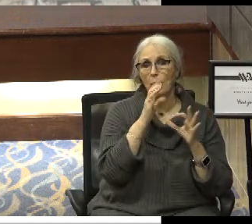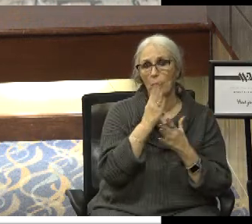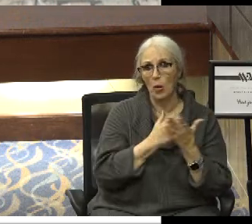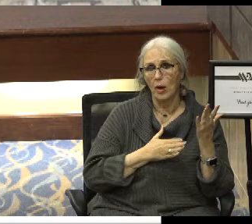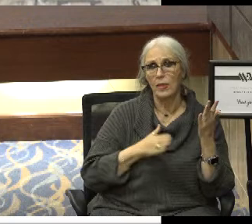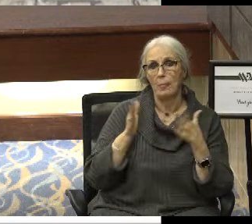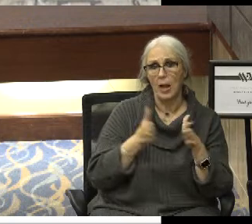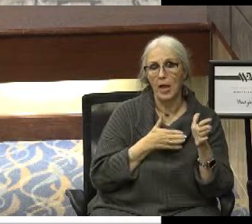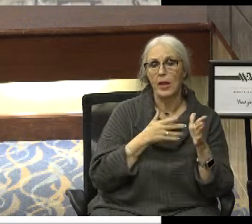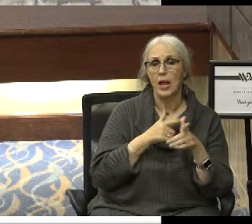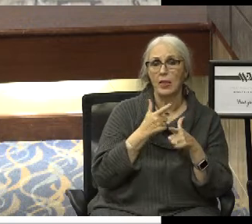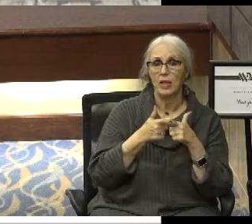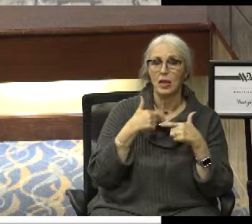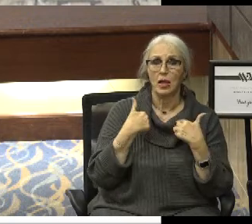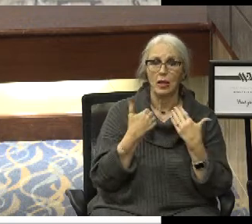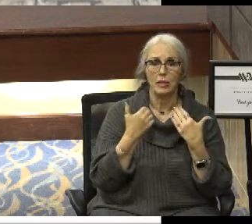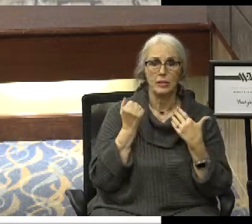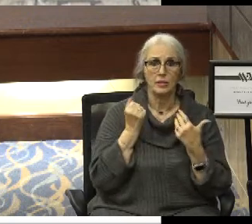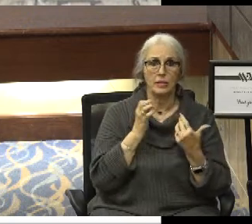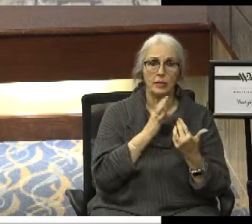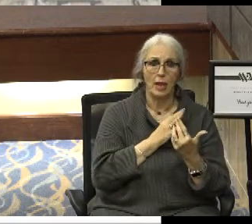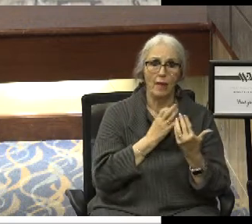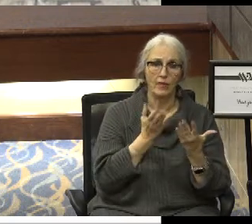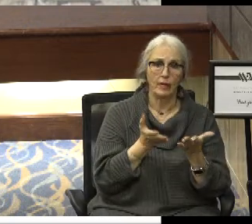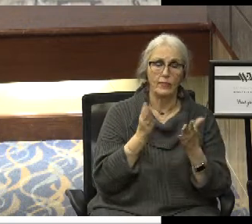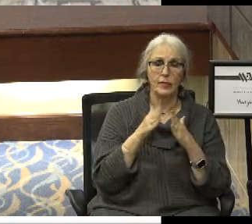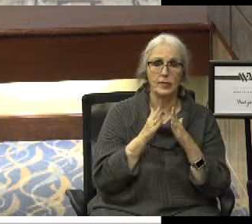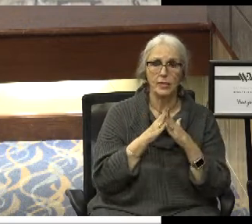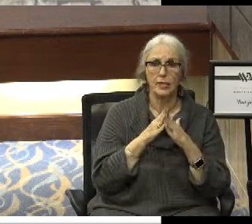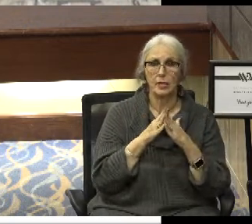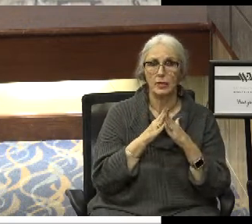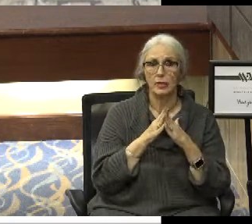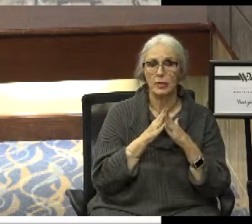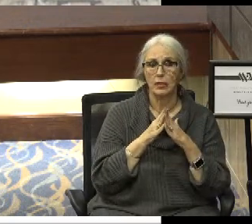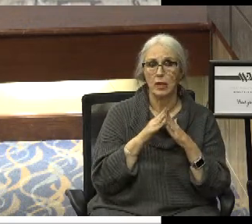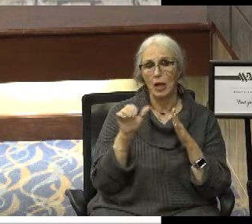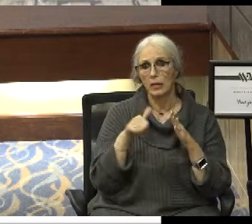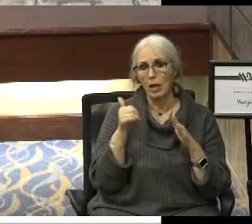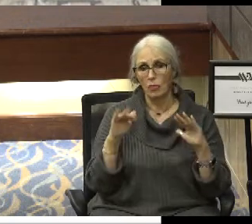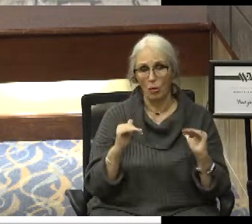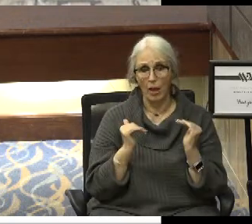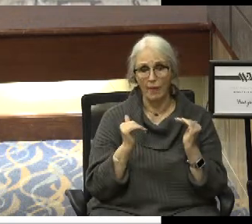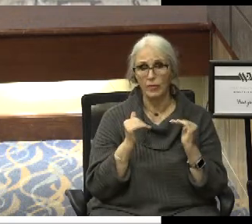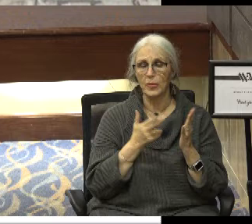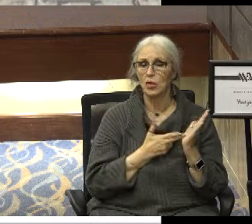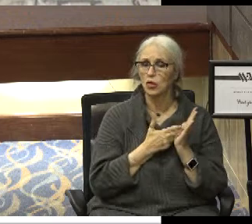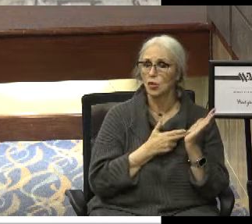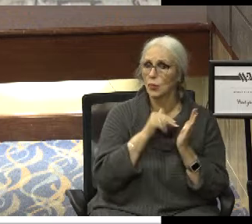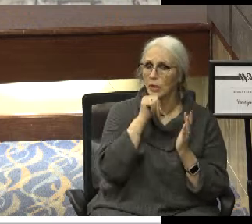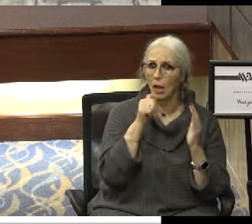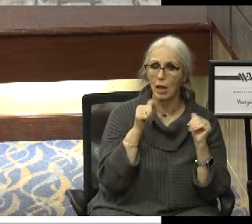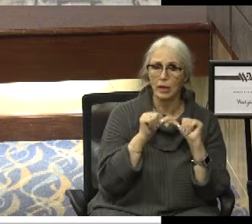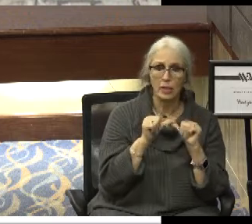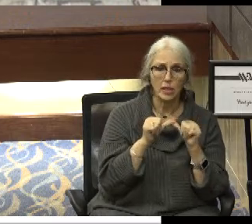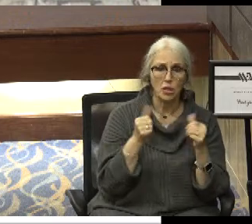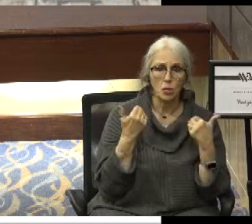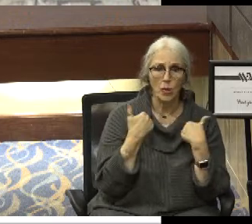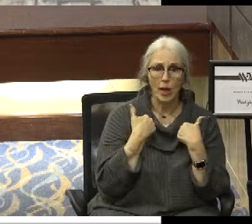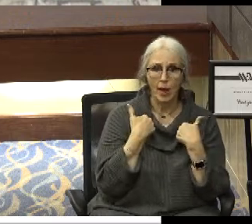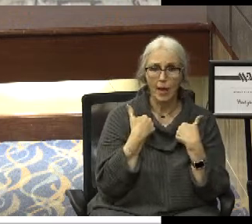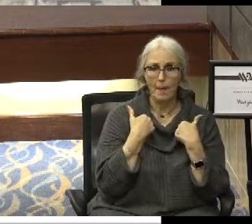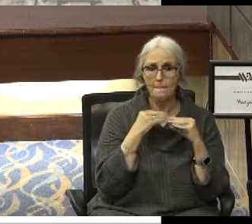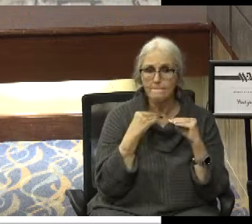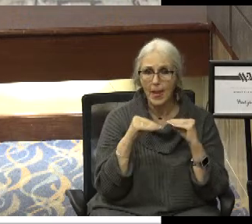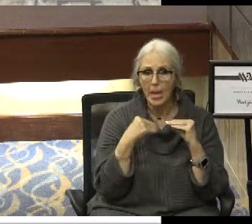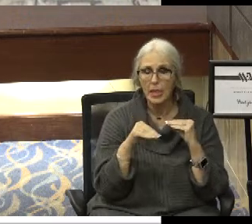As is that then provided the city to look at what's down at water level. And make sure we don't continue to have some of the maintenance